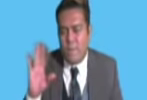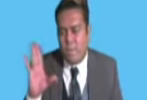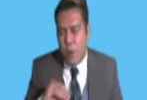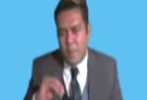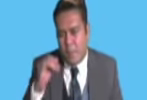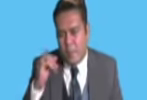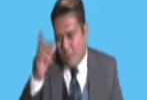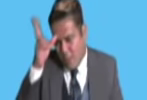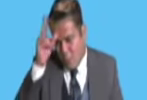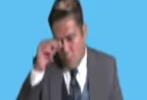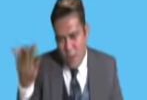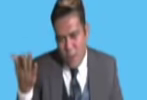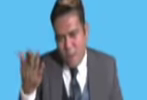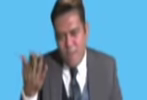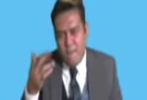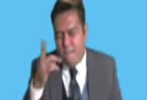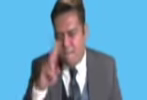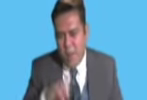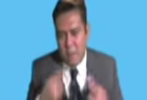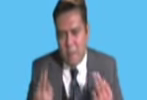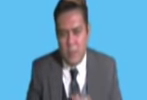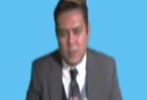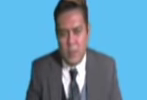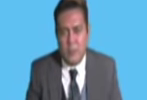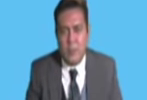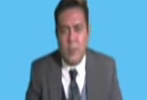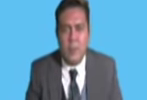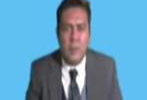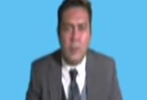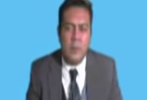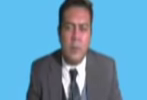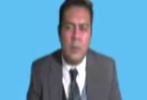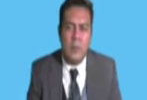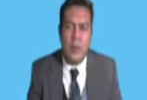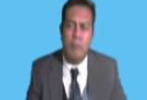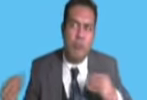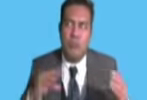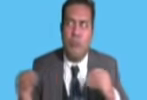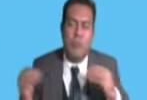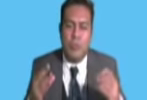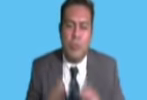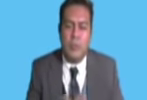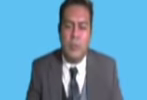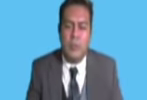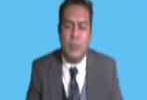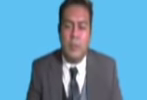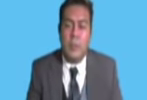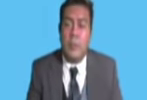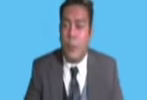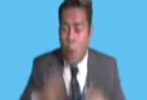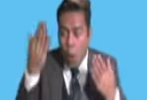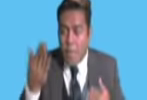indigenous families. Oh.